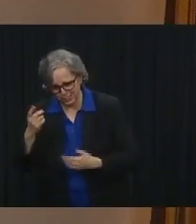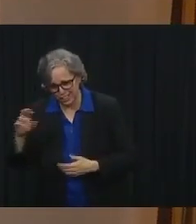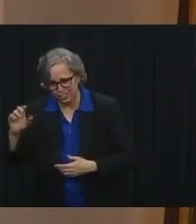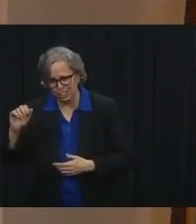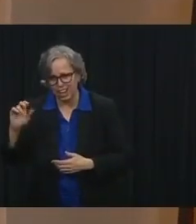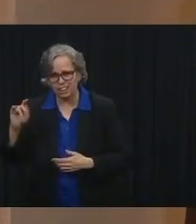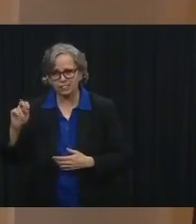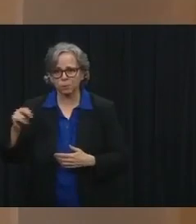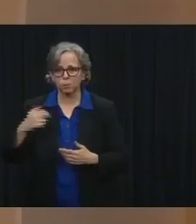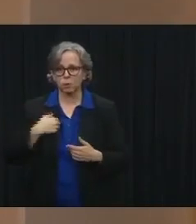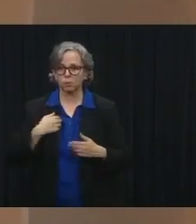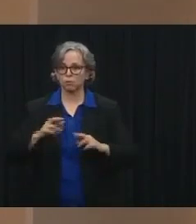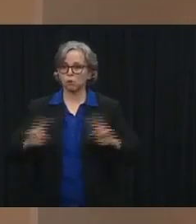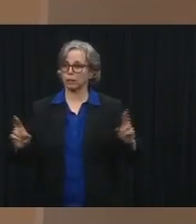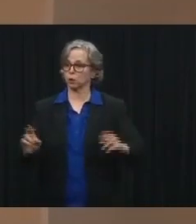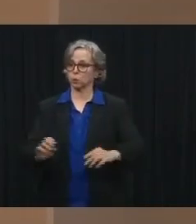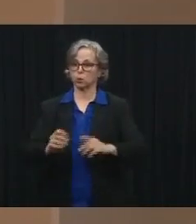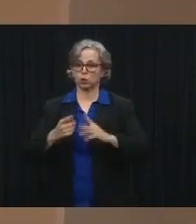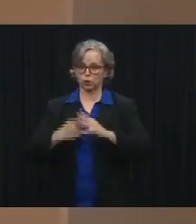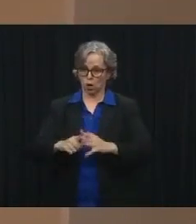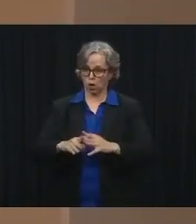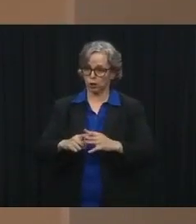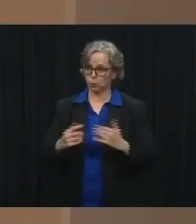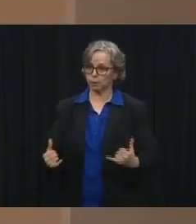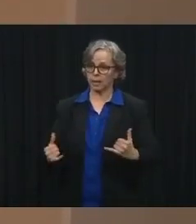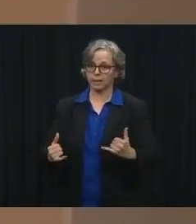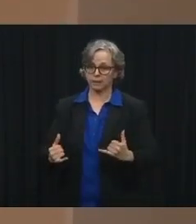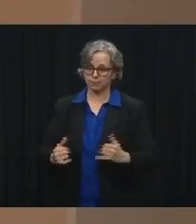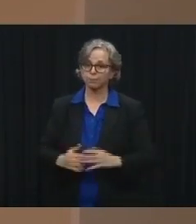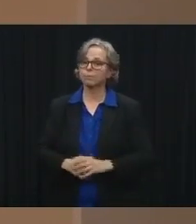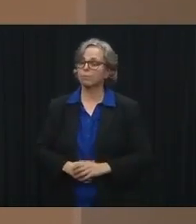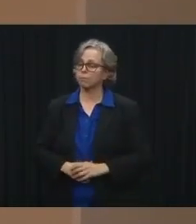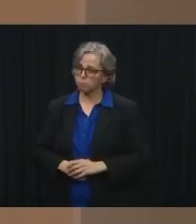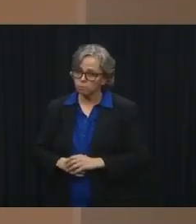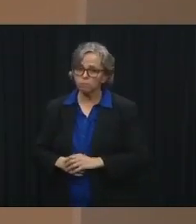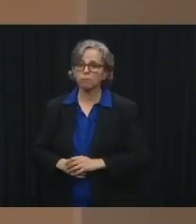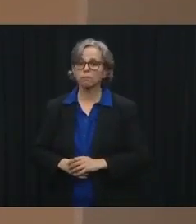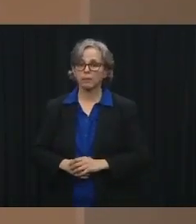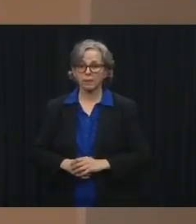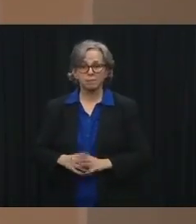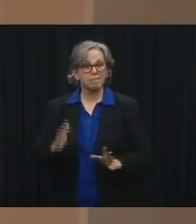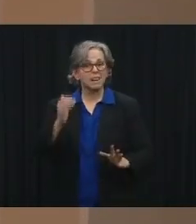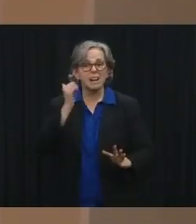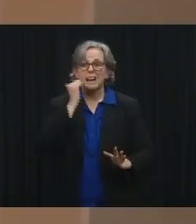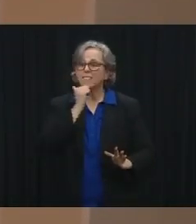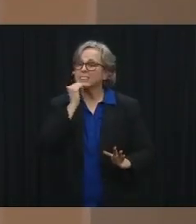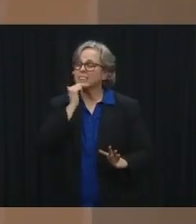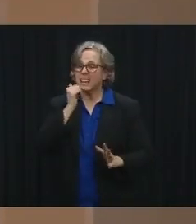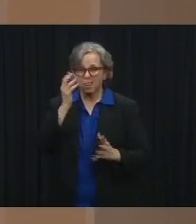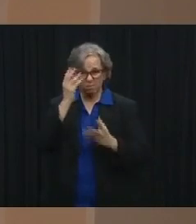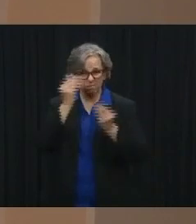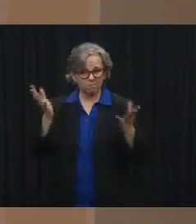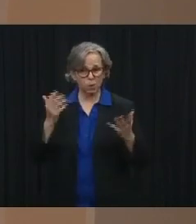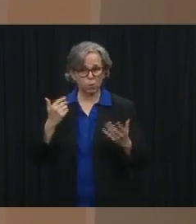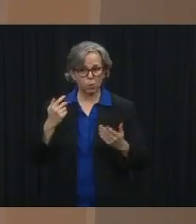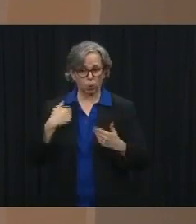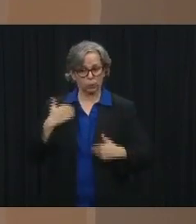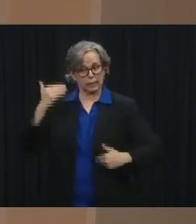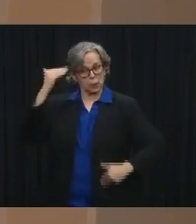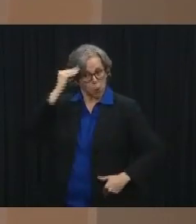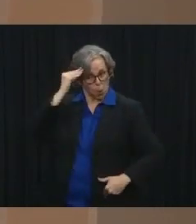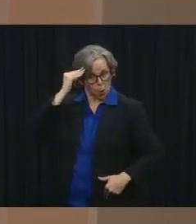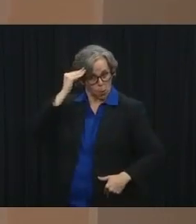talking with the governor, what we do is that every day we tell you what we know, and then